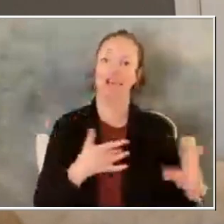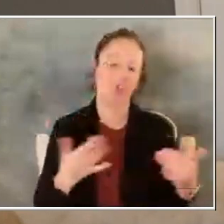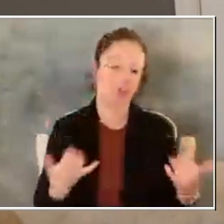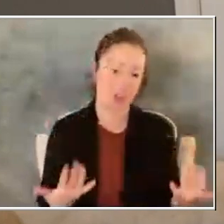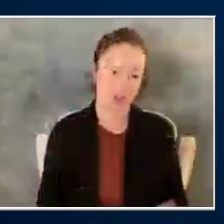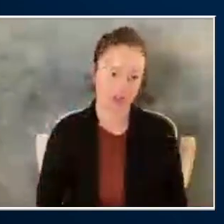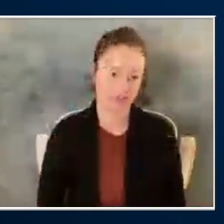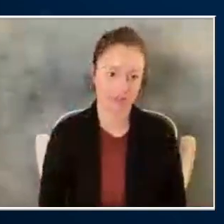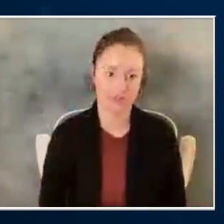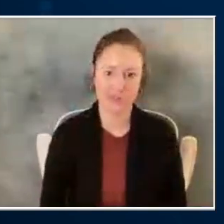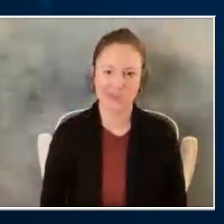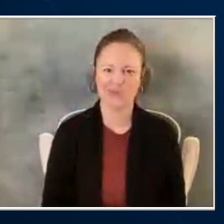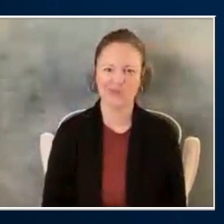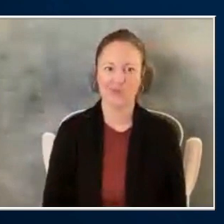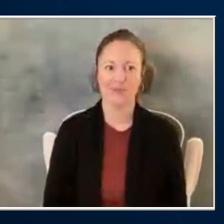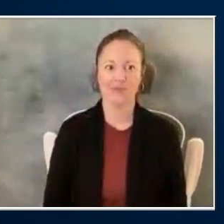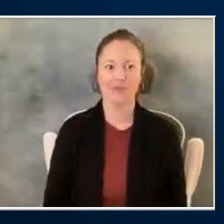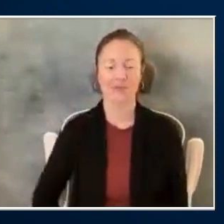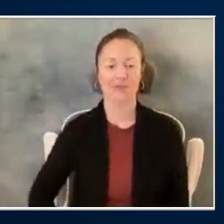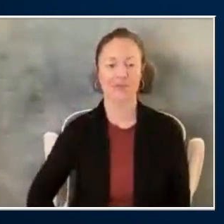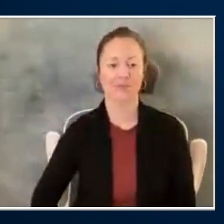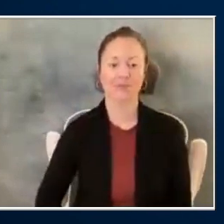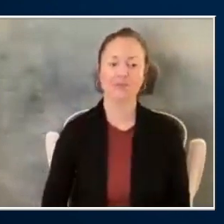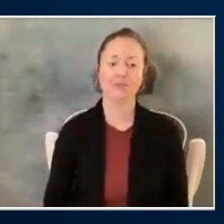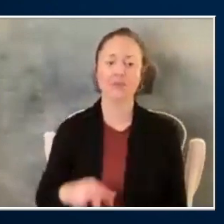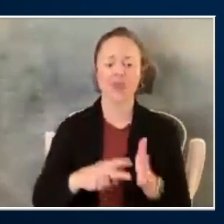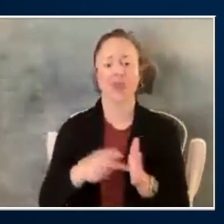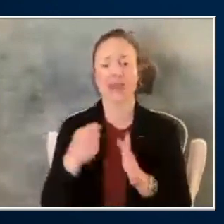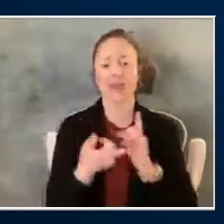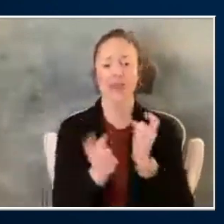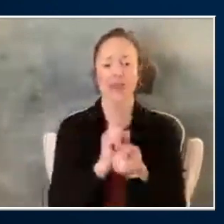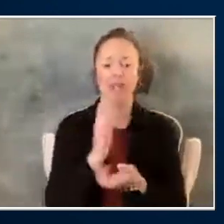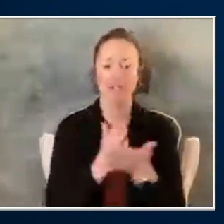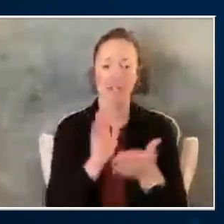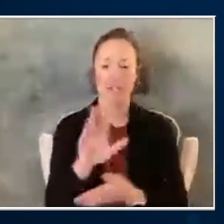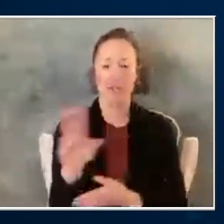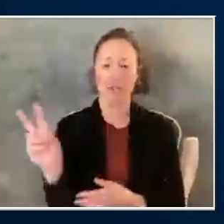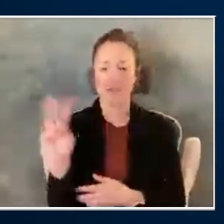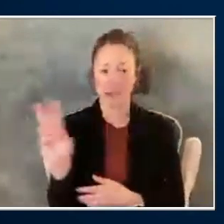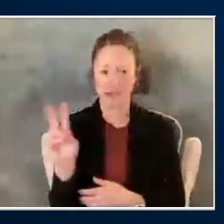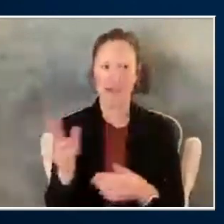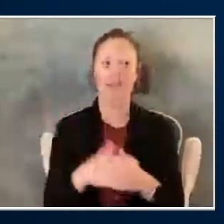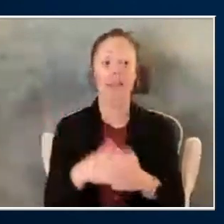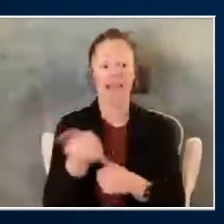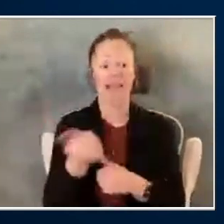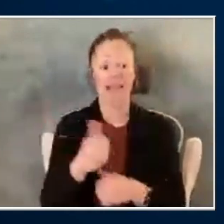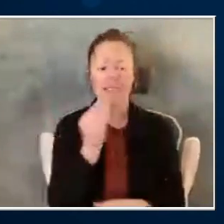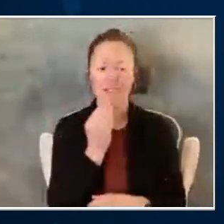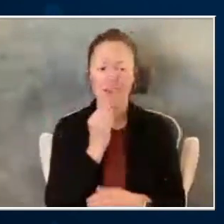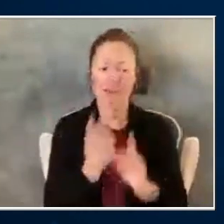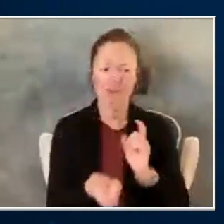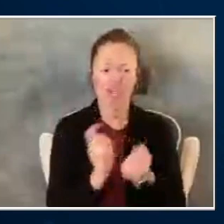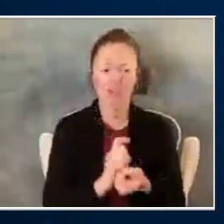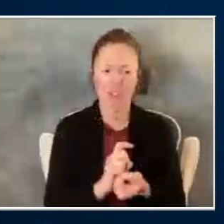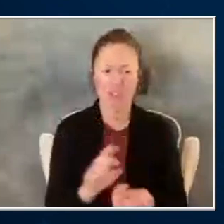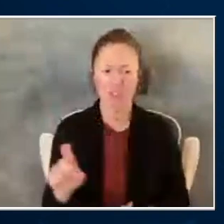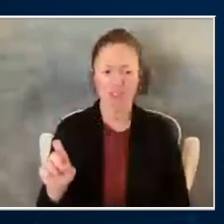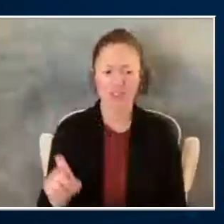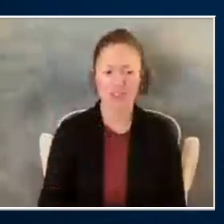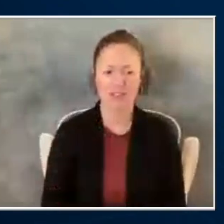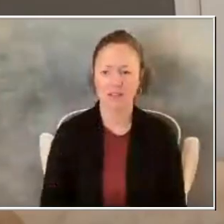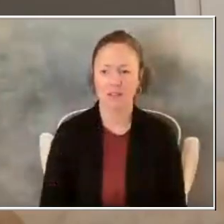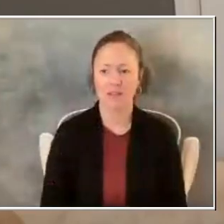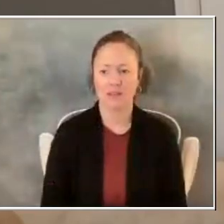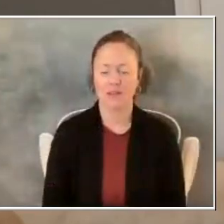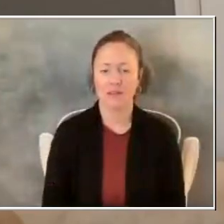point. So you changed some of those vitamin intakes, but any food changes that you made? I'm